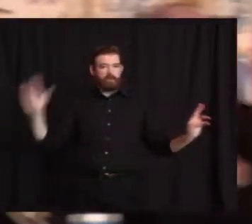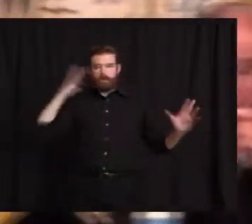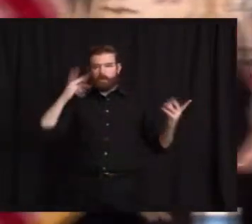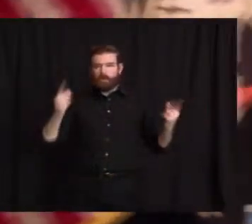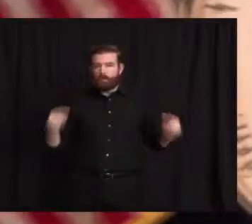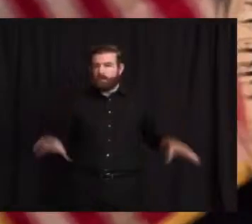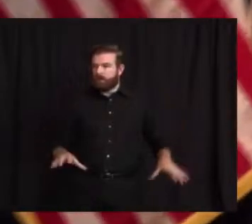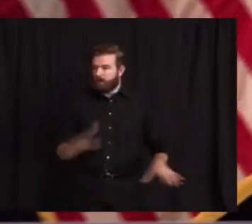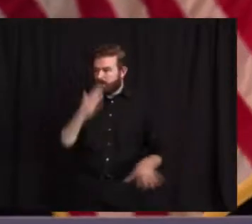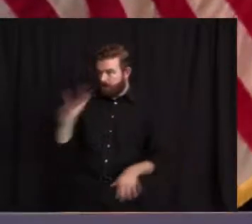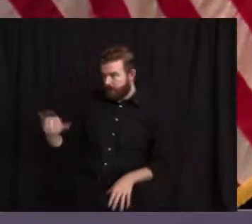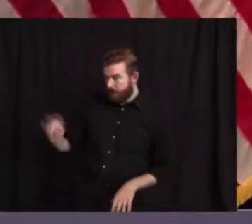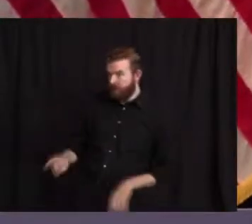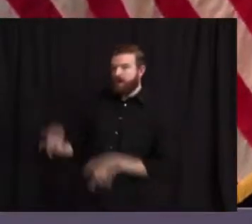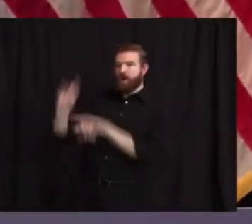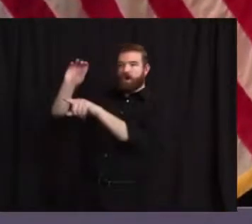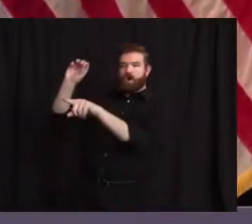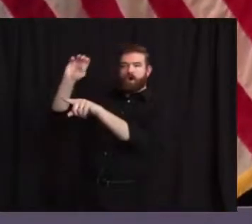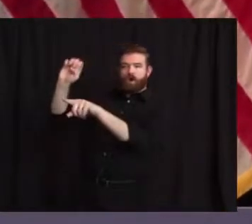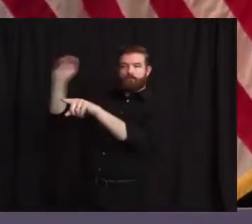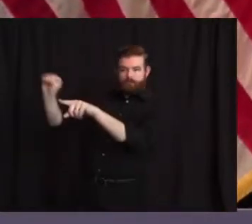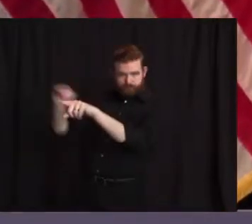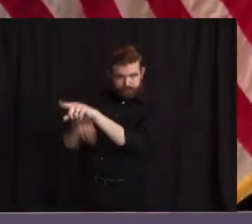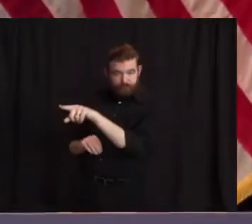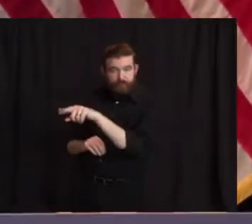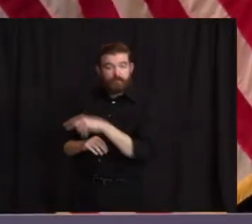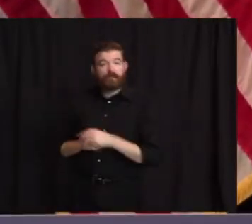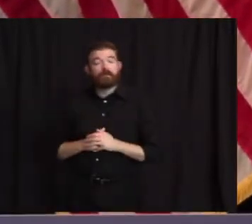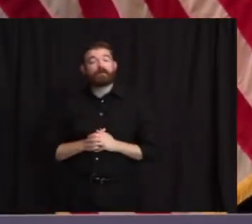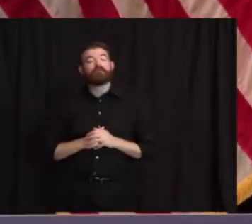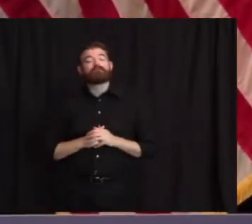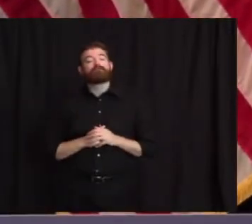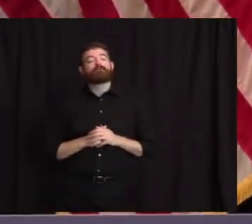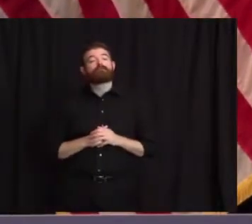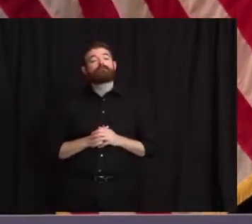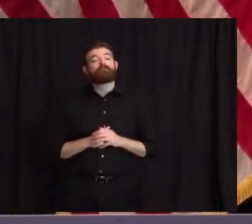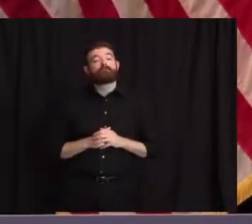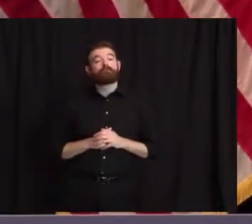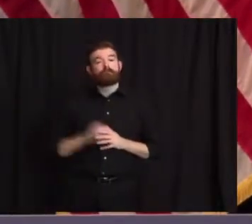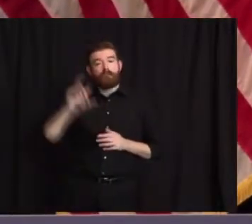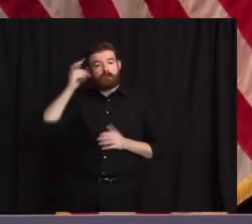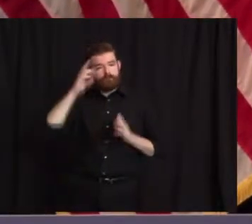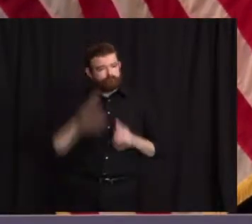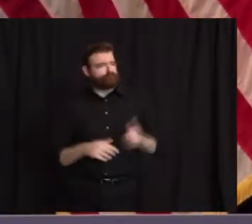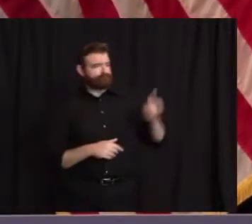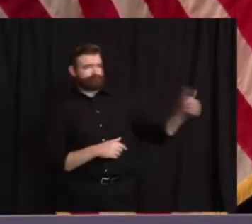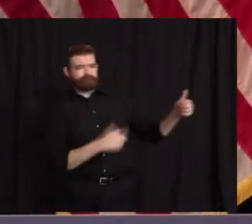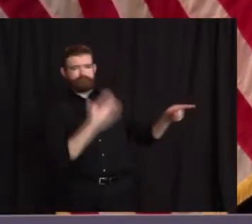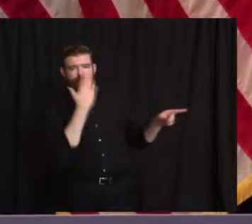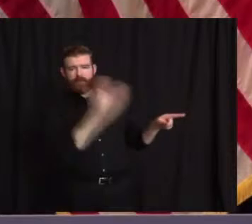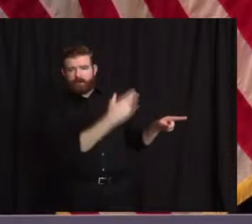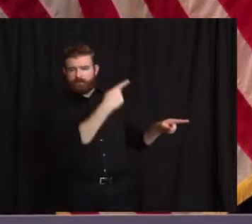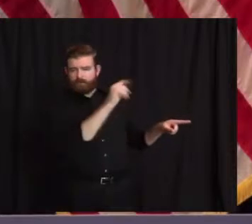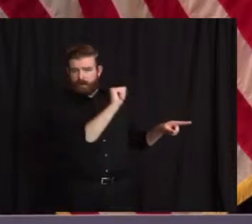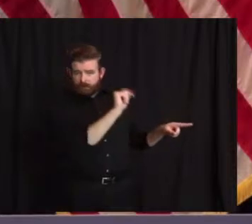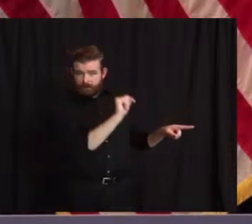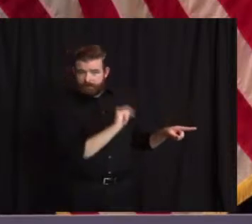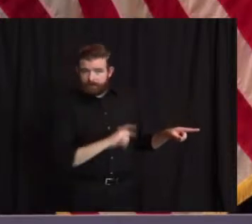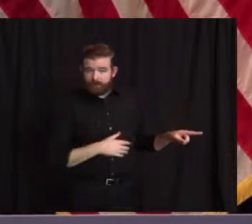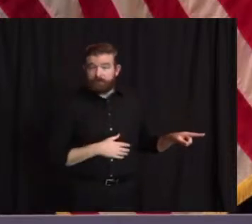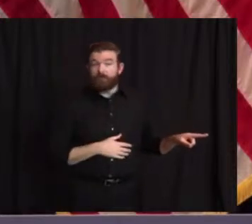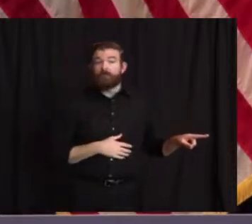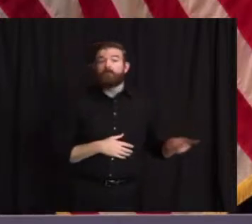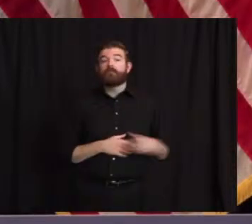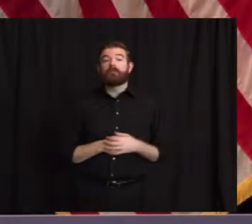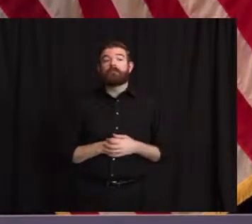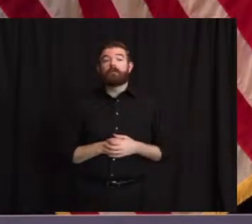you for your leadership. I'll come back to compliance in a second, but when Liz and I first met, Liz was a senior executive in Mercer County, in her home